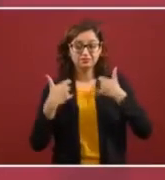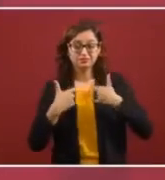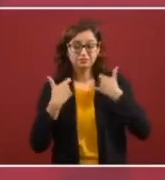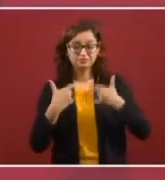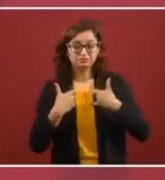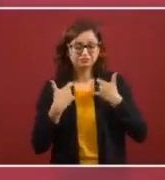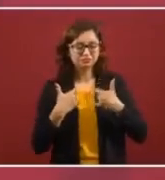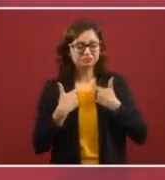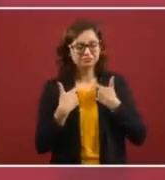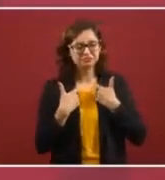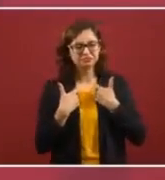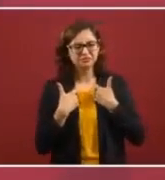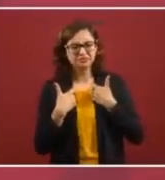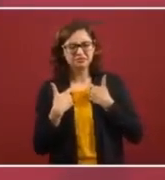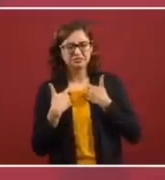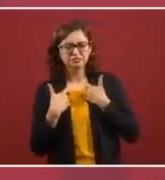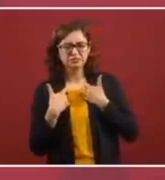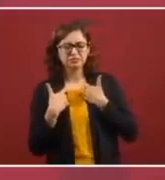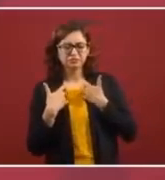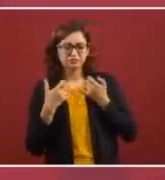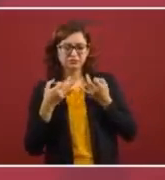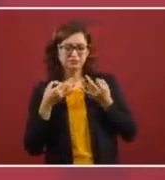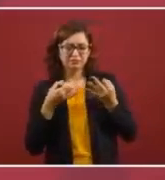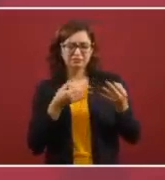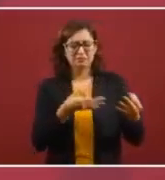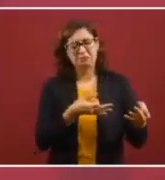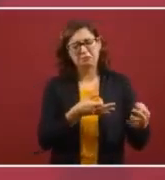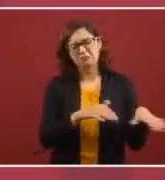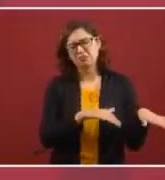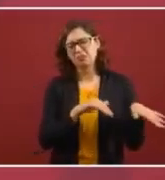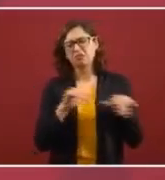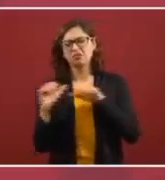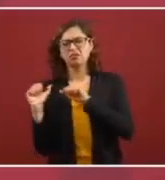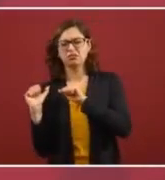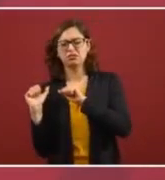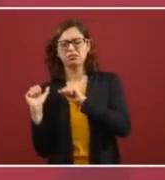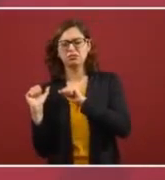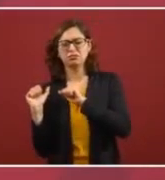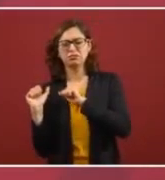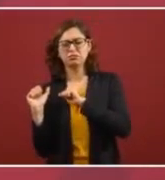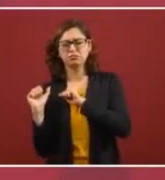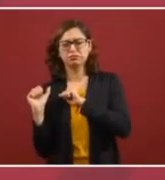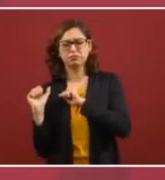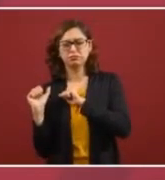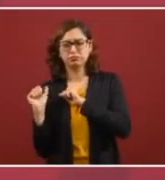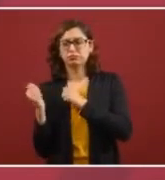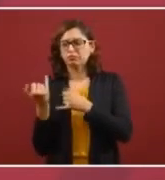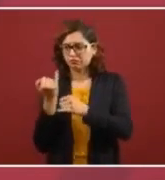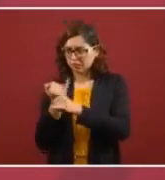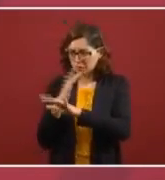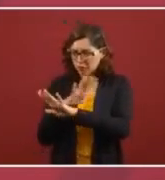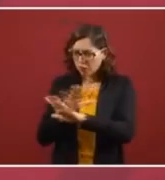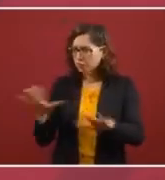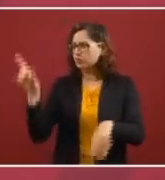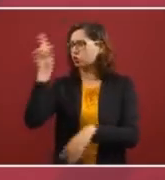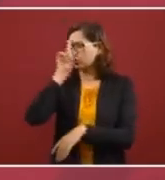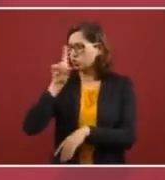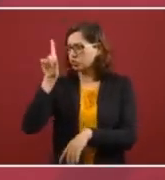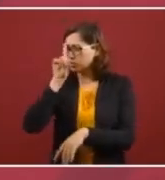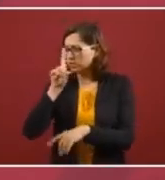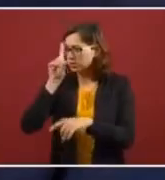alejan, separate themselves from drugs, con información, con with information